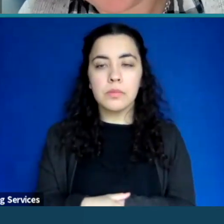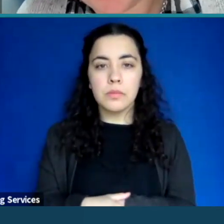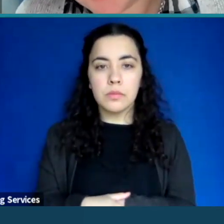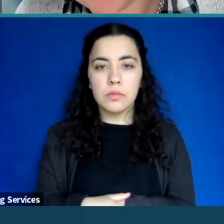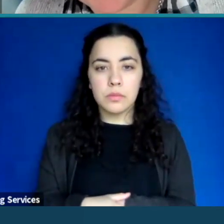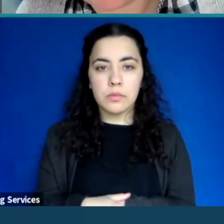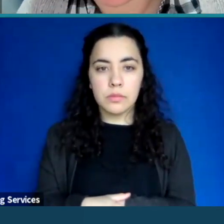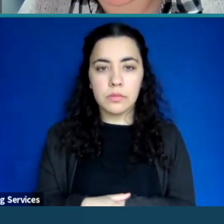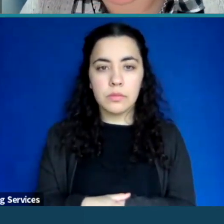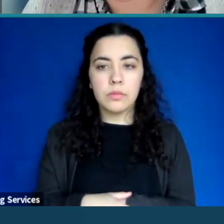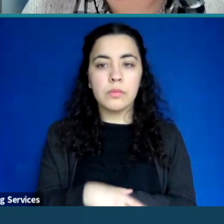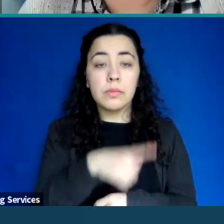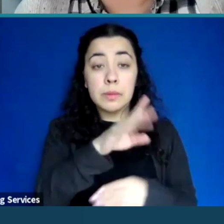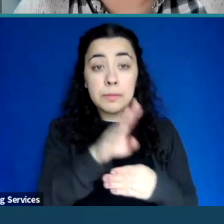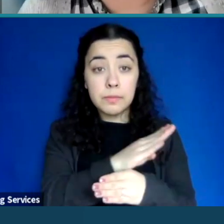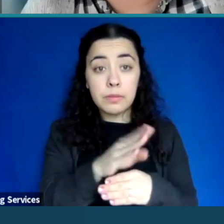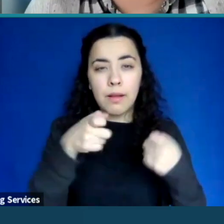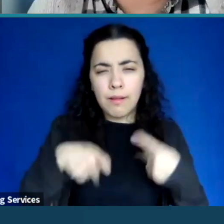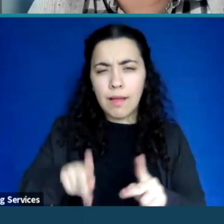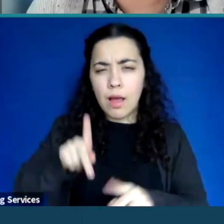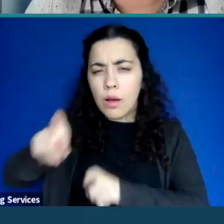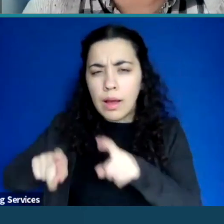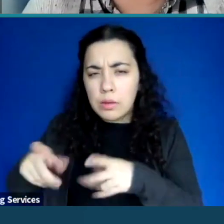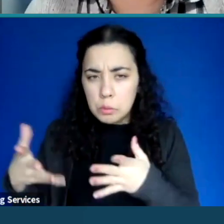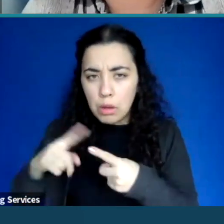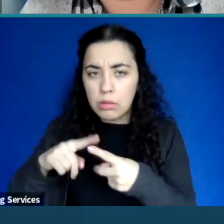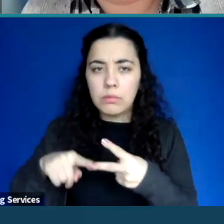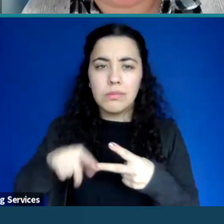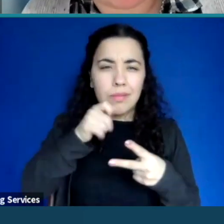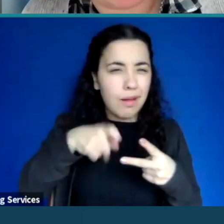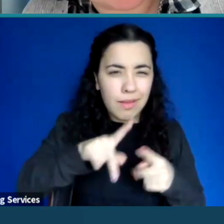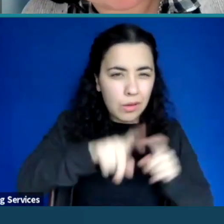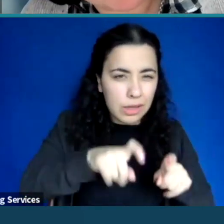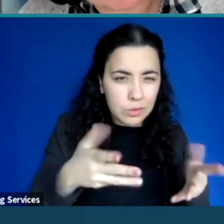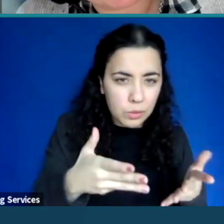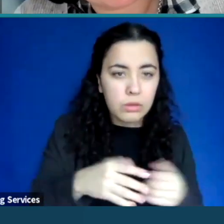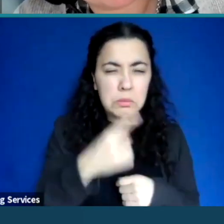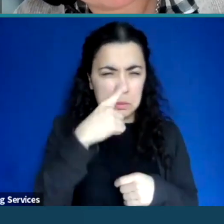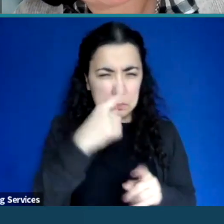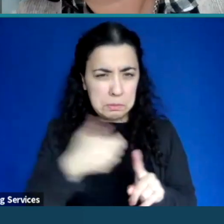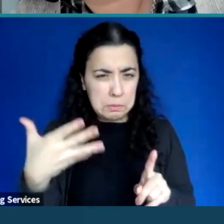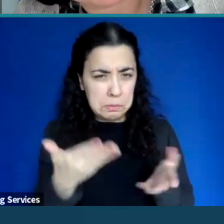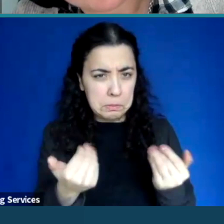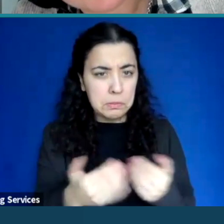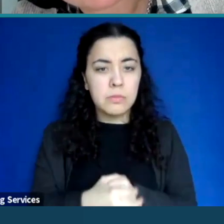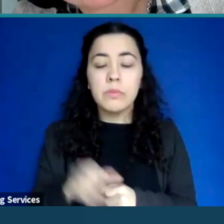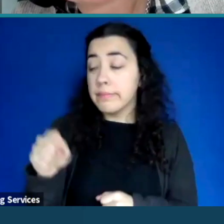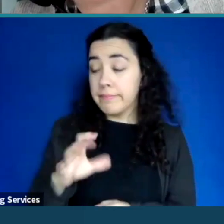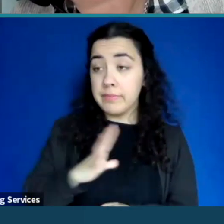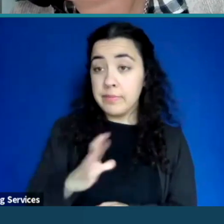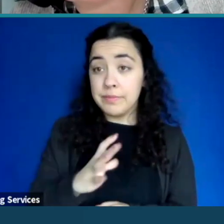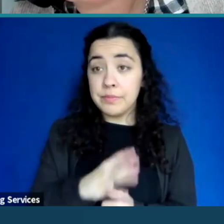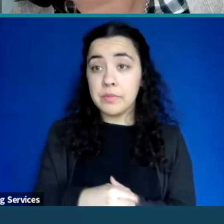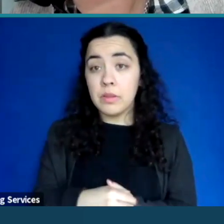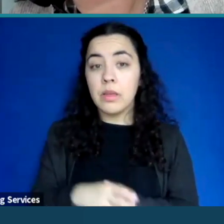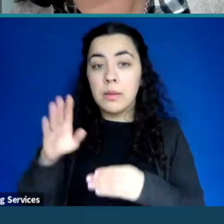are they not allowed to ask? Would you maybe kind of elaborate a little bit more on that? Yeah, absolutely. Yeah.